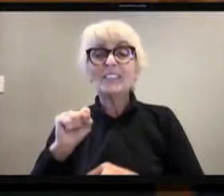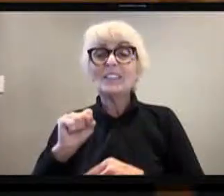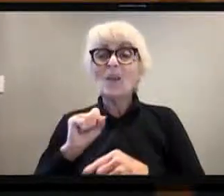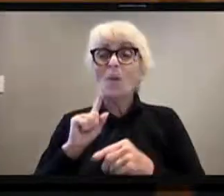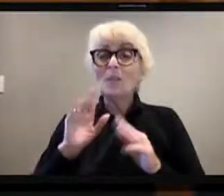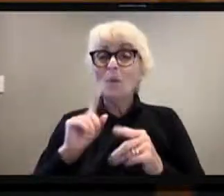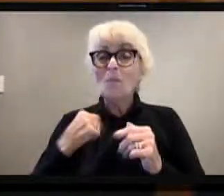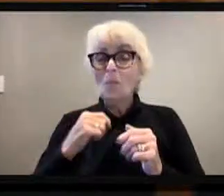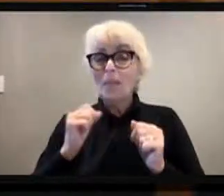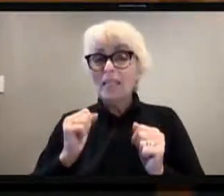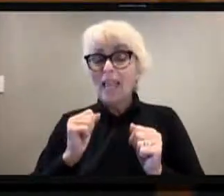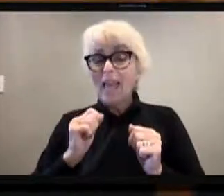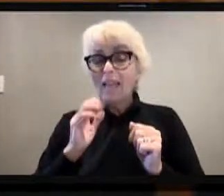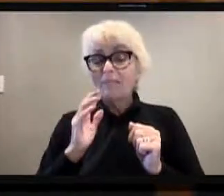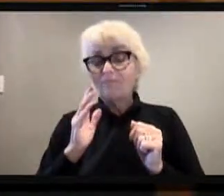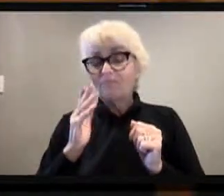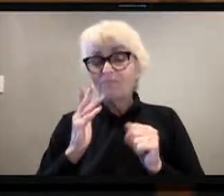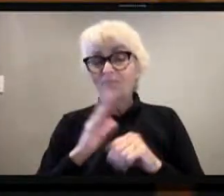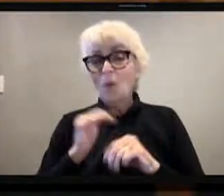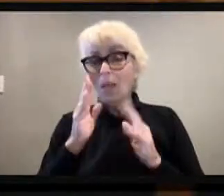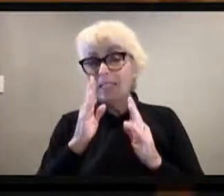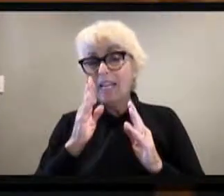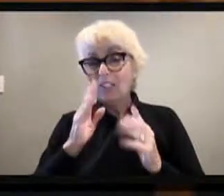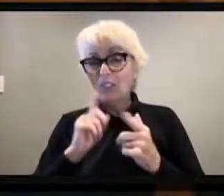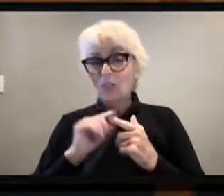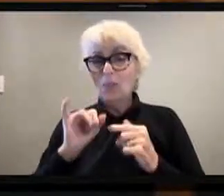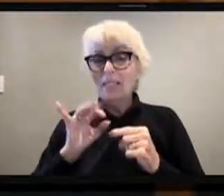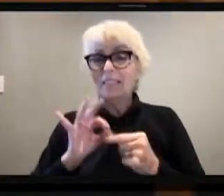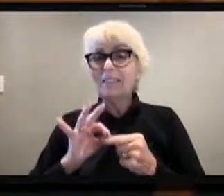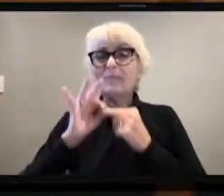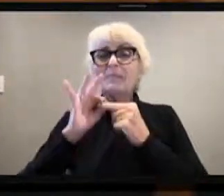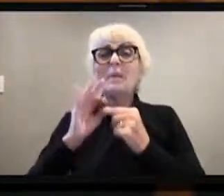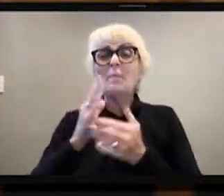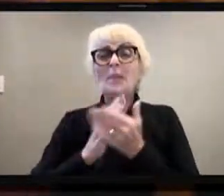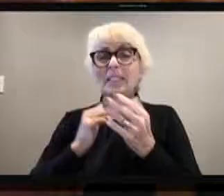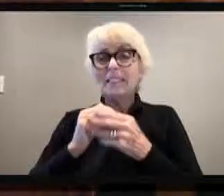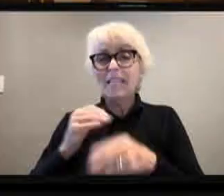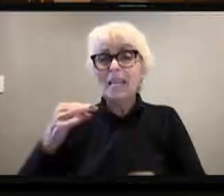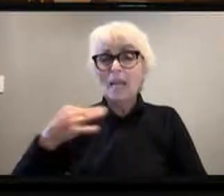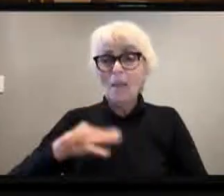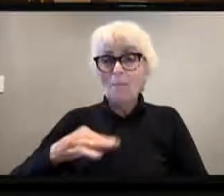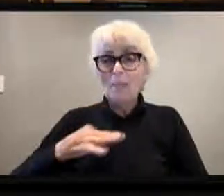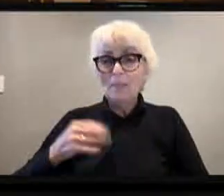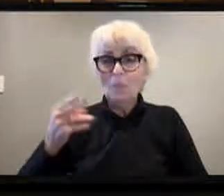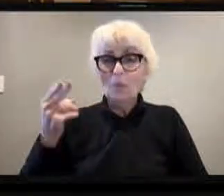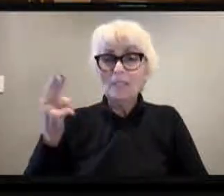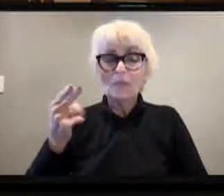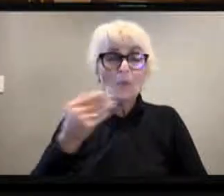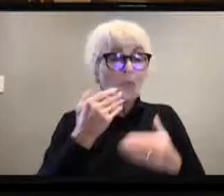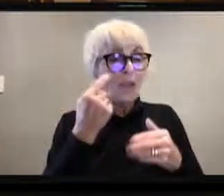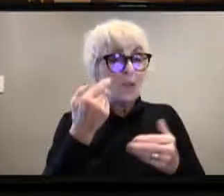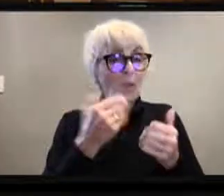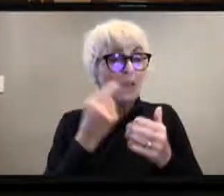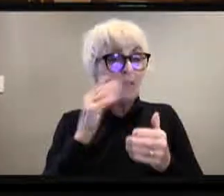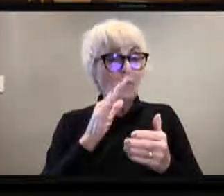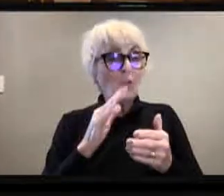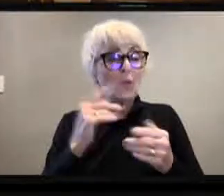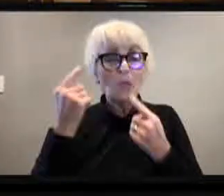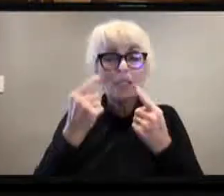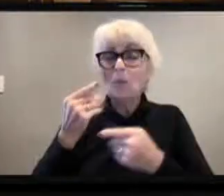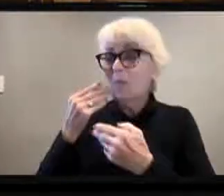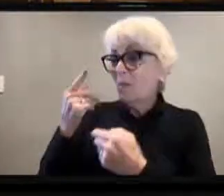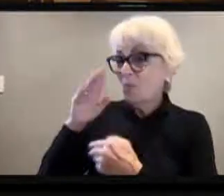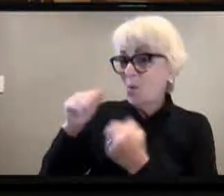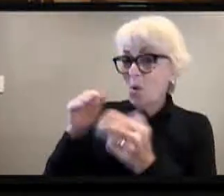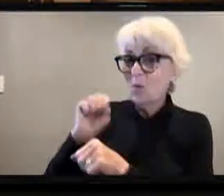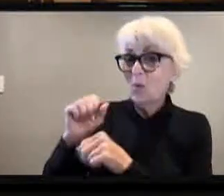this spectacular piece of Pittsburgh's history. So thank you again for your consideration. Thank you. Thank you for all the work you do in the city, too. We'll have to invite you to